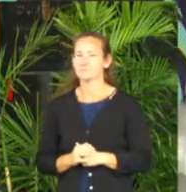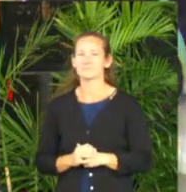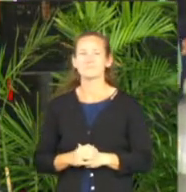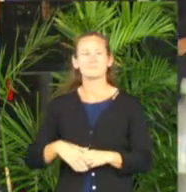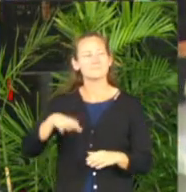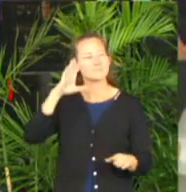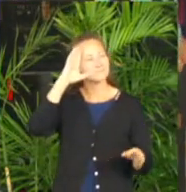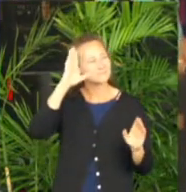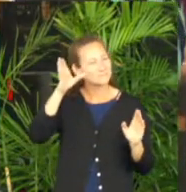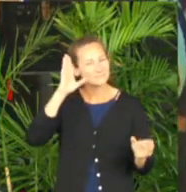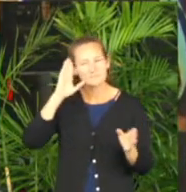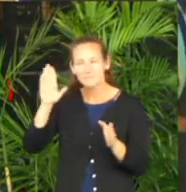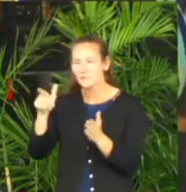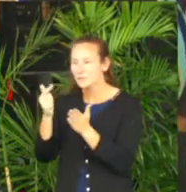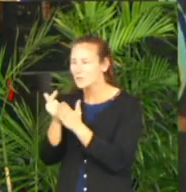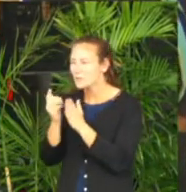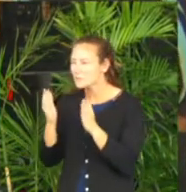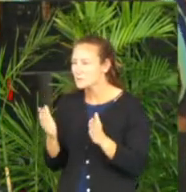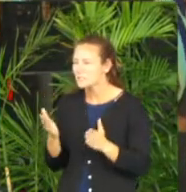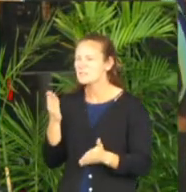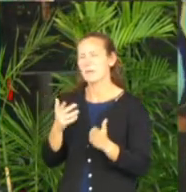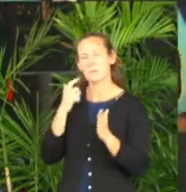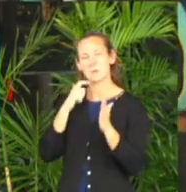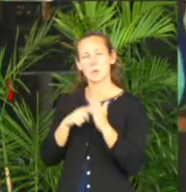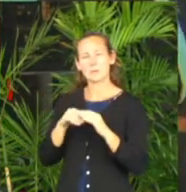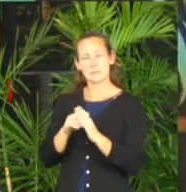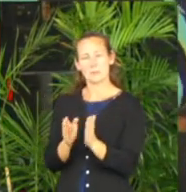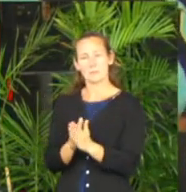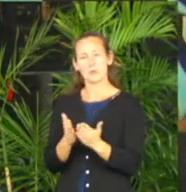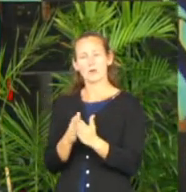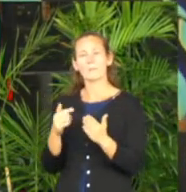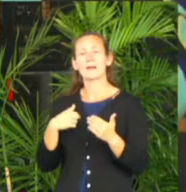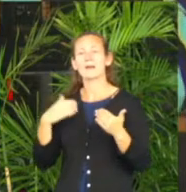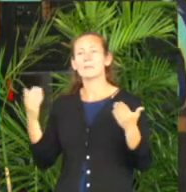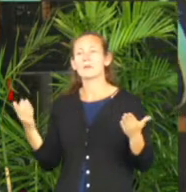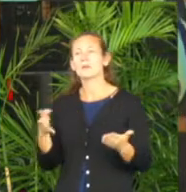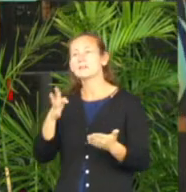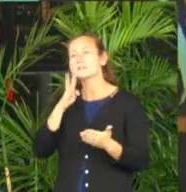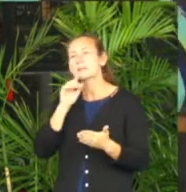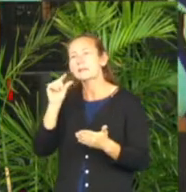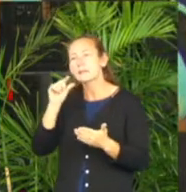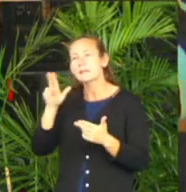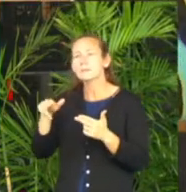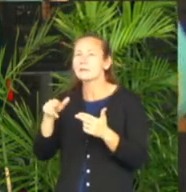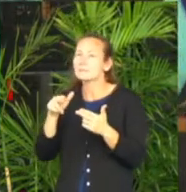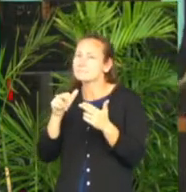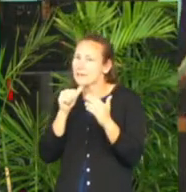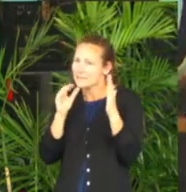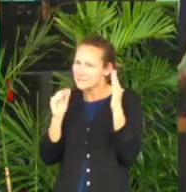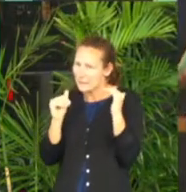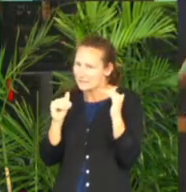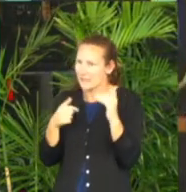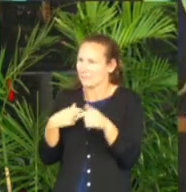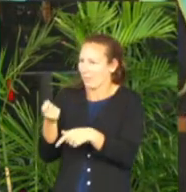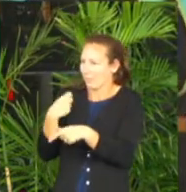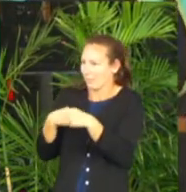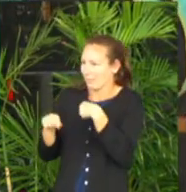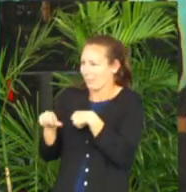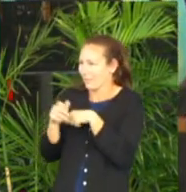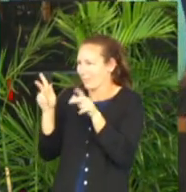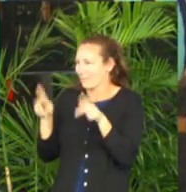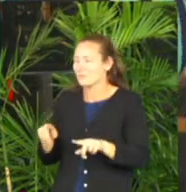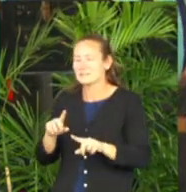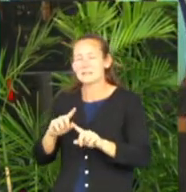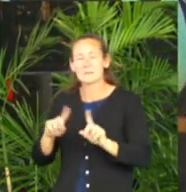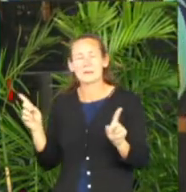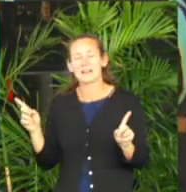Hi, graduates. As you may have noticed in the program, I'm here to speak to you a bit unexpectedly, but that's one